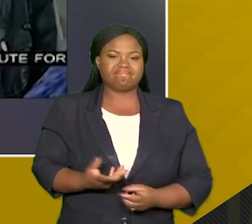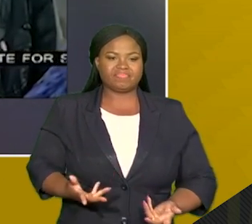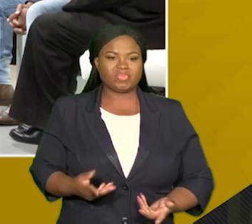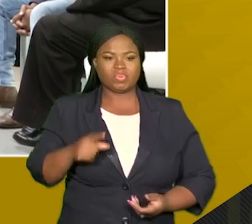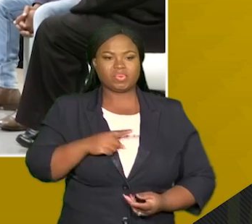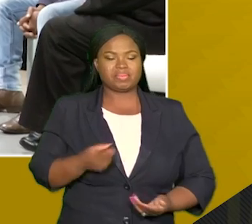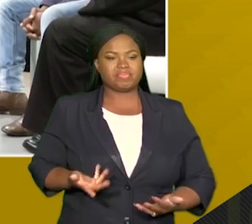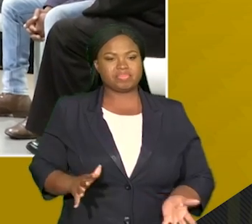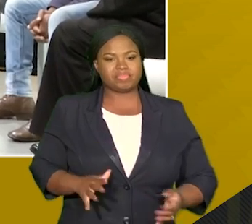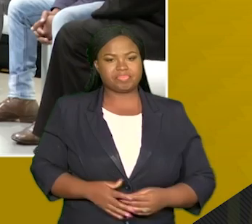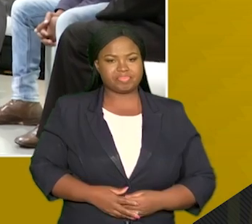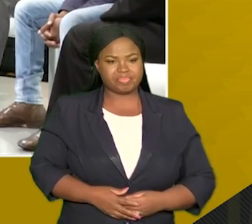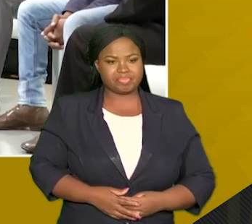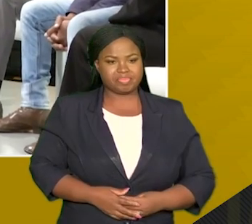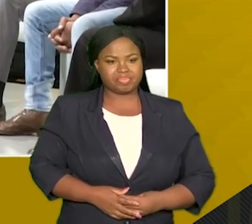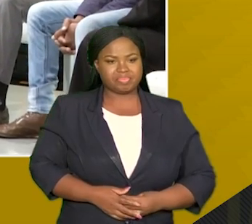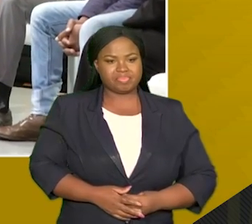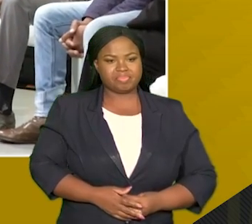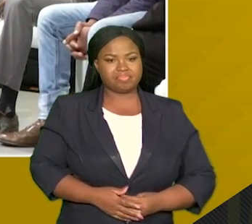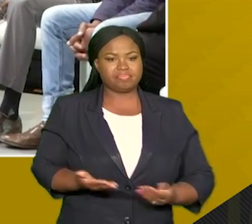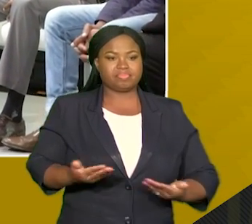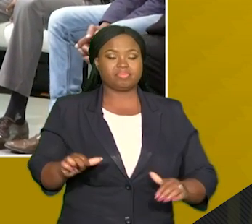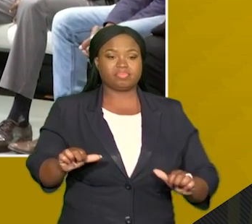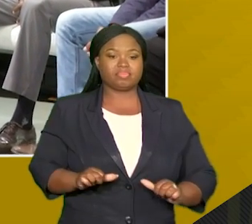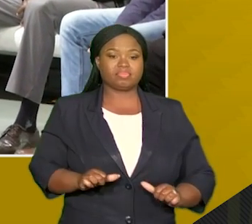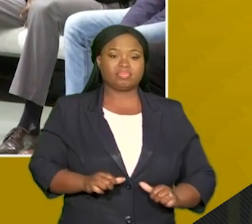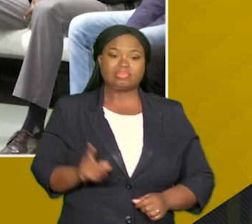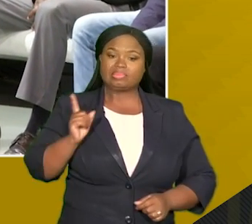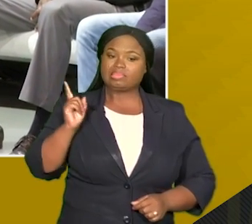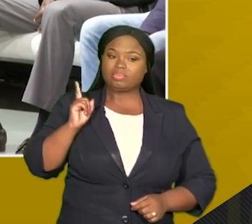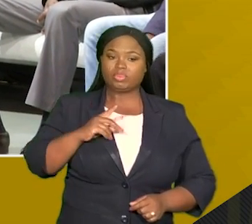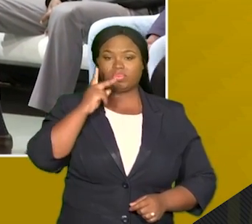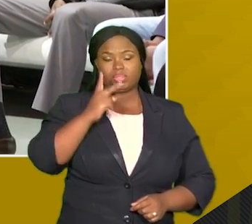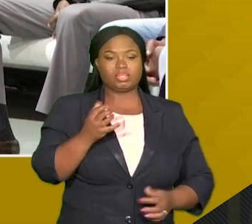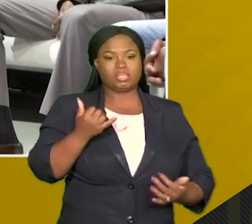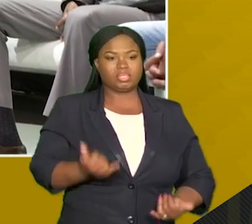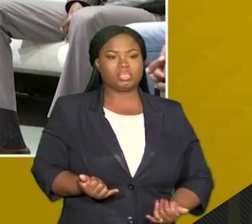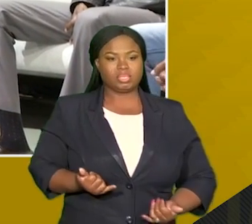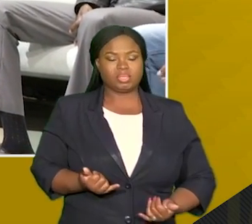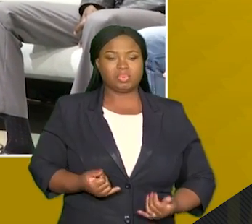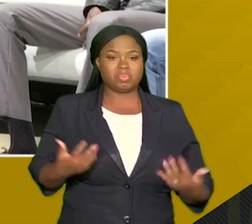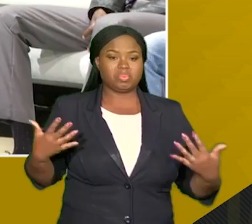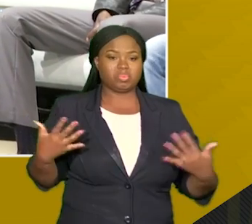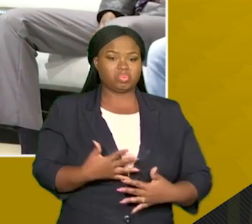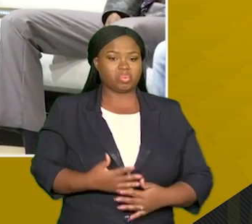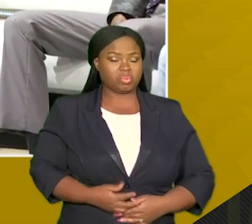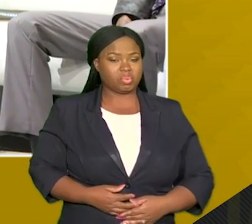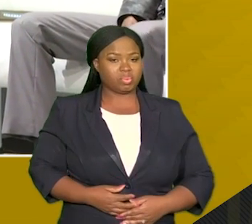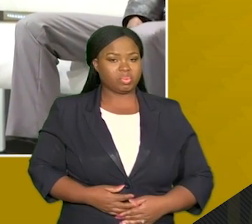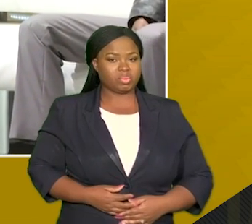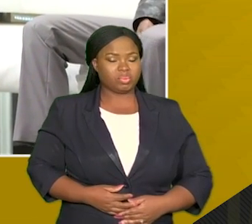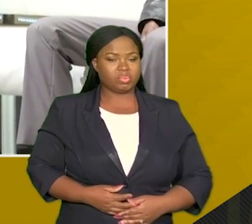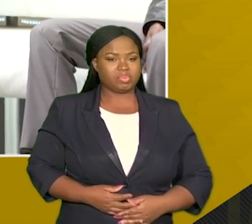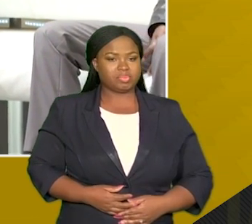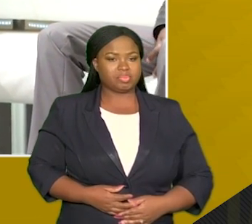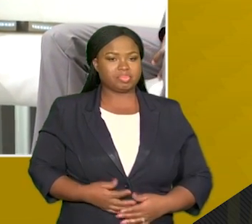it was voicemail. Welcome back to Daily Thetha. Le nto tuqeda ukuyibona njengamanje ngicabanga ukuthi kuthuse kakhulu nawe njengomuntu nje